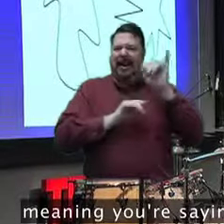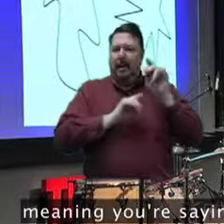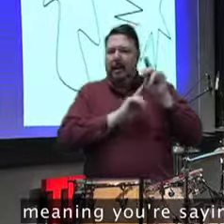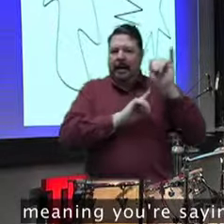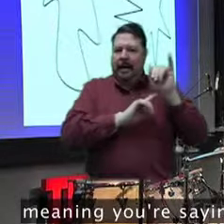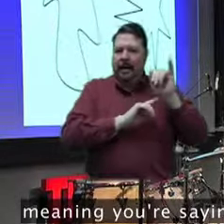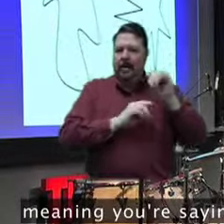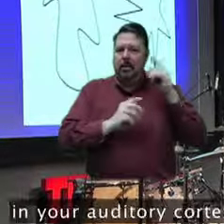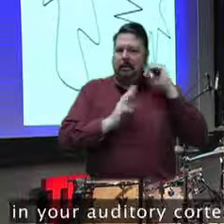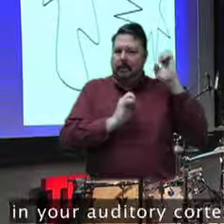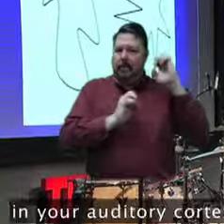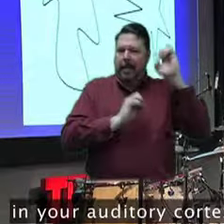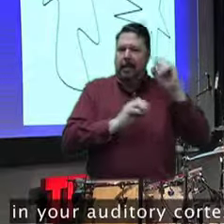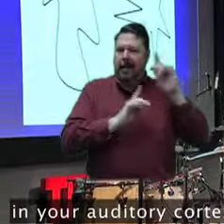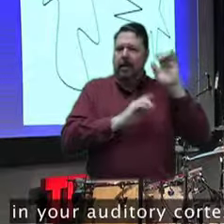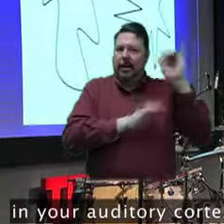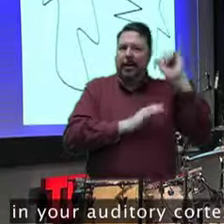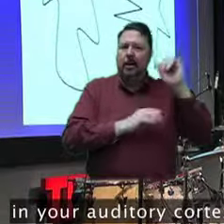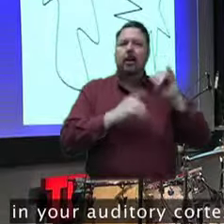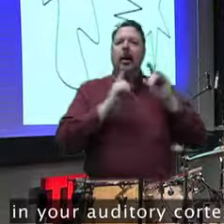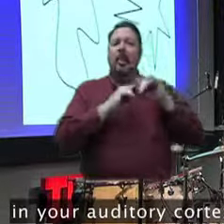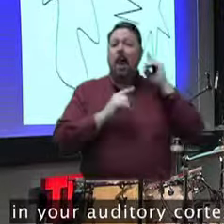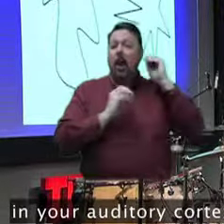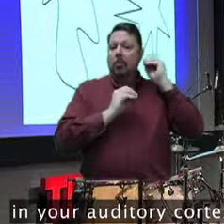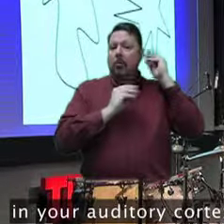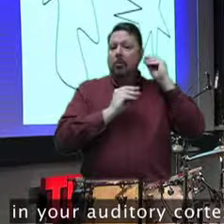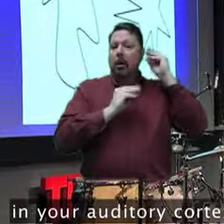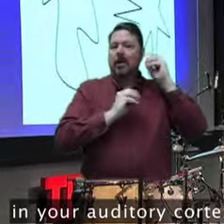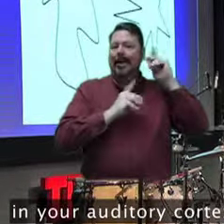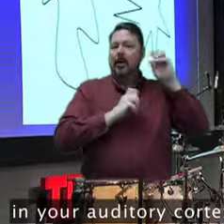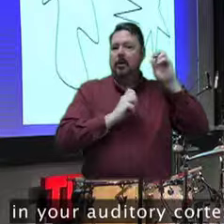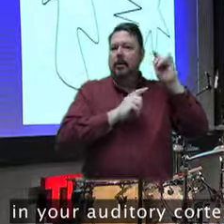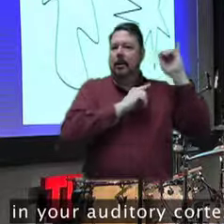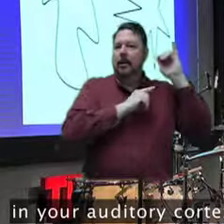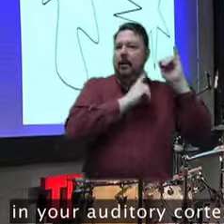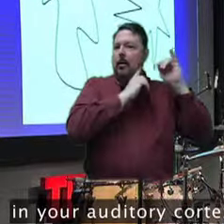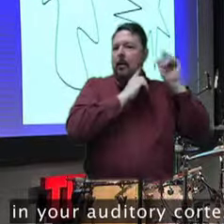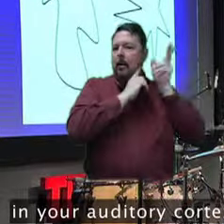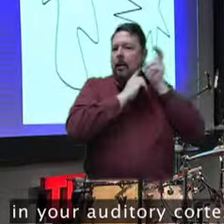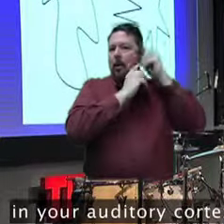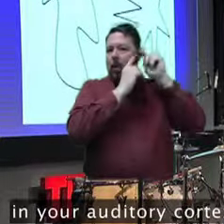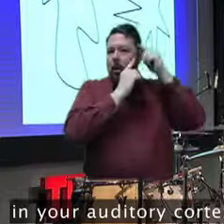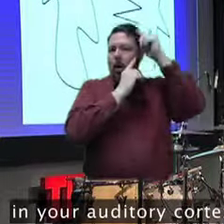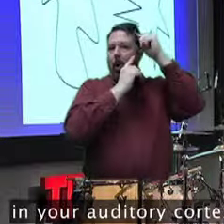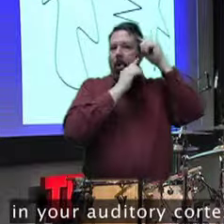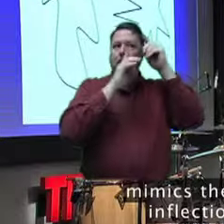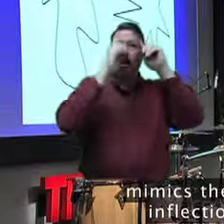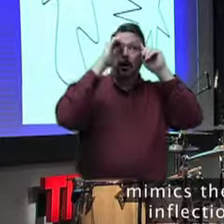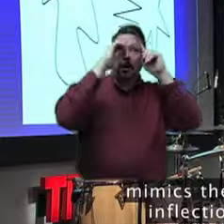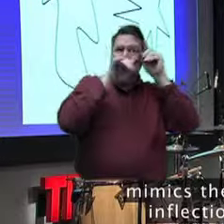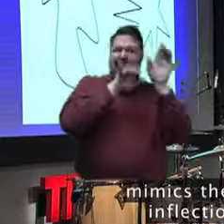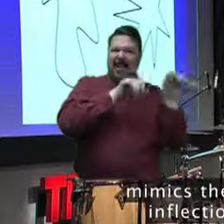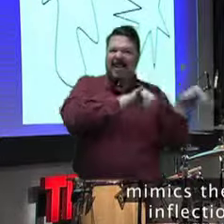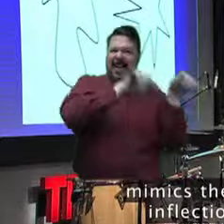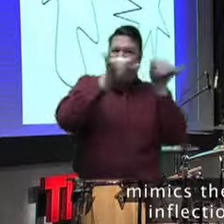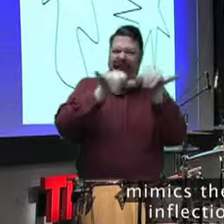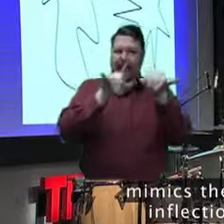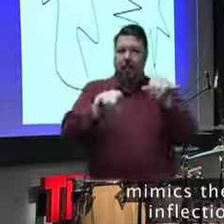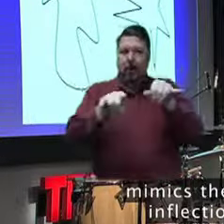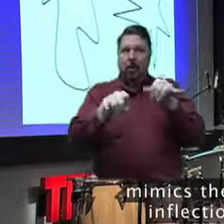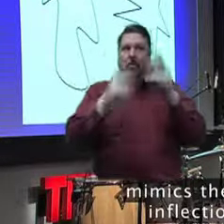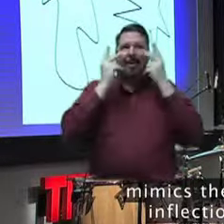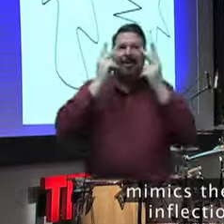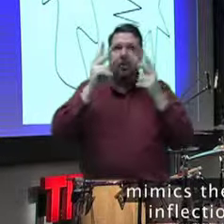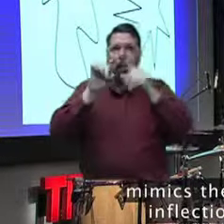inflection, Kiki, in your auditory cortex, the hair cells being excited Kiki, mimics the visual